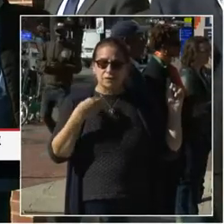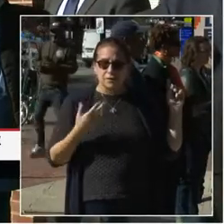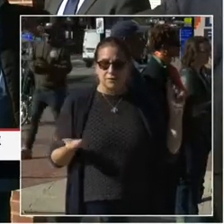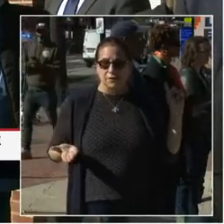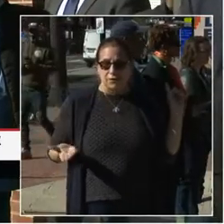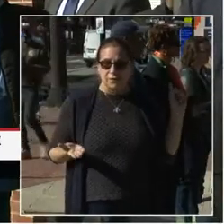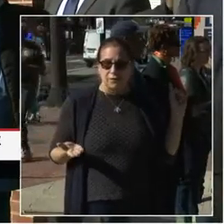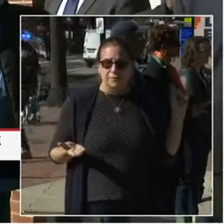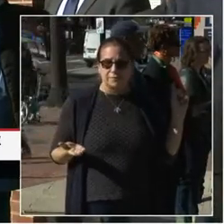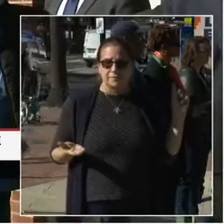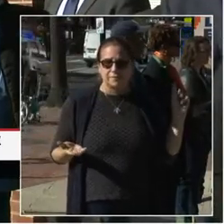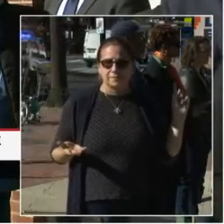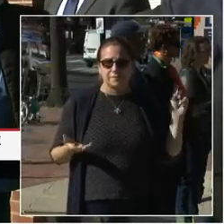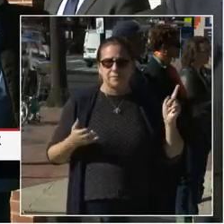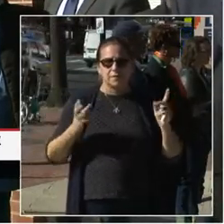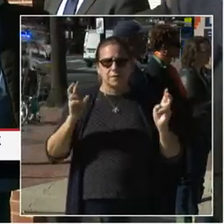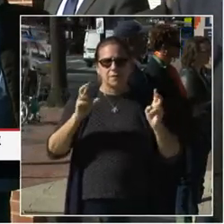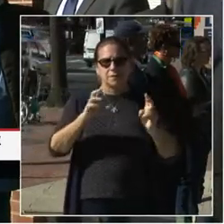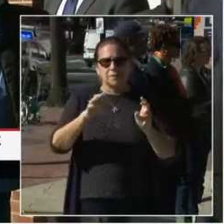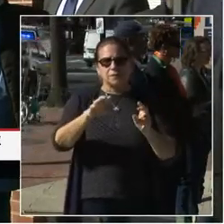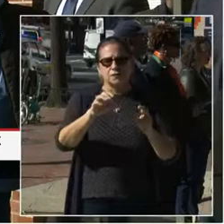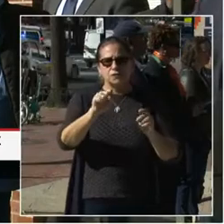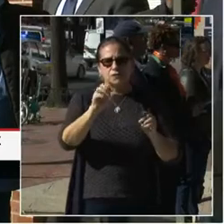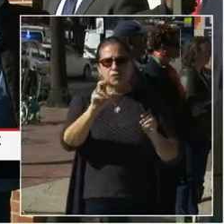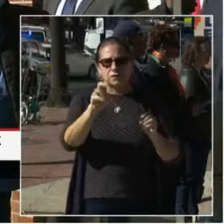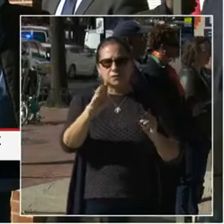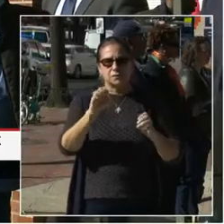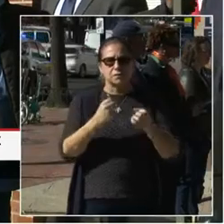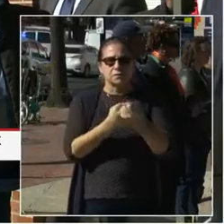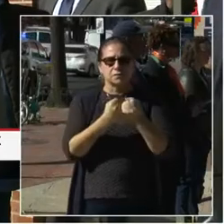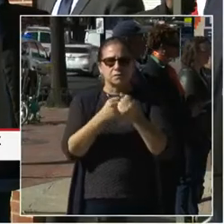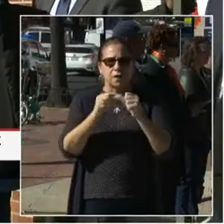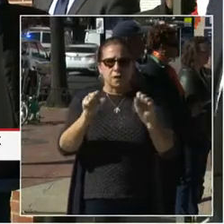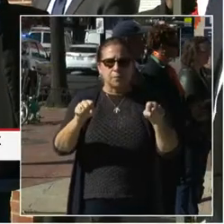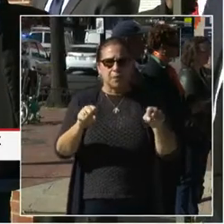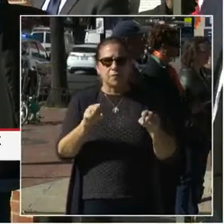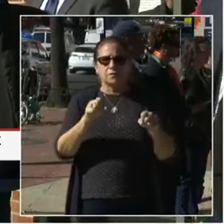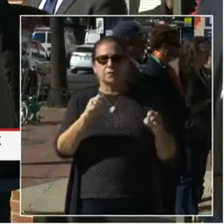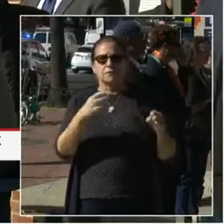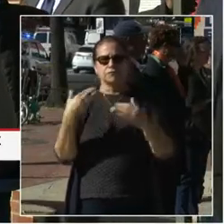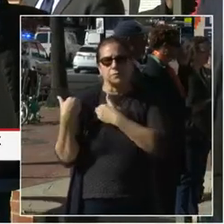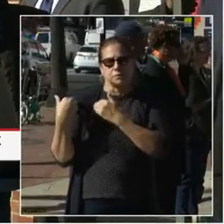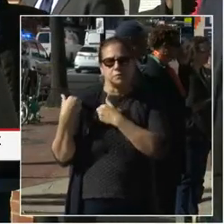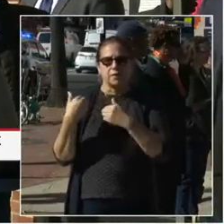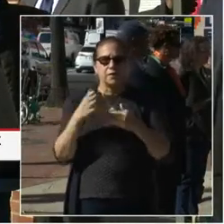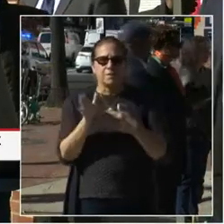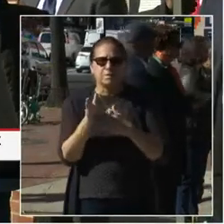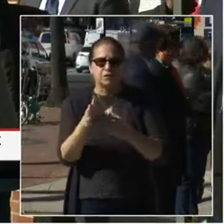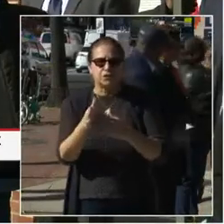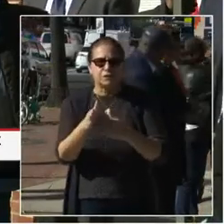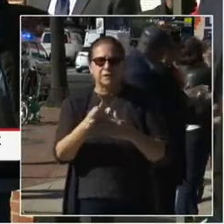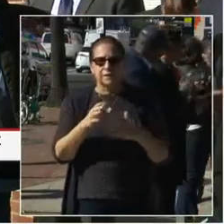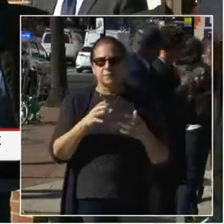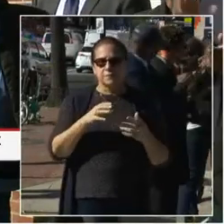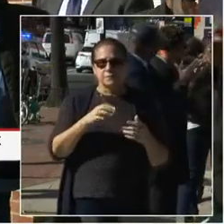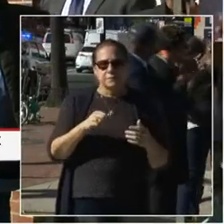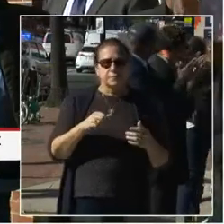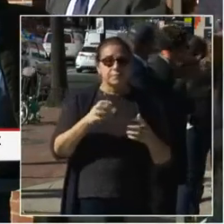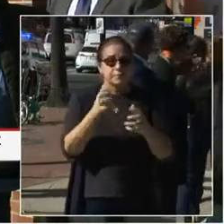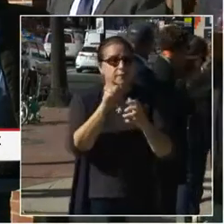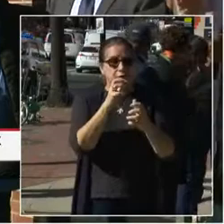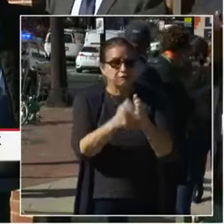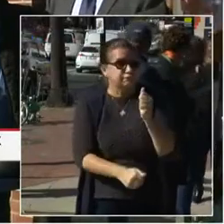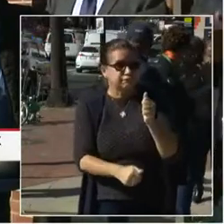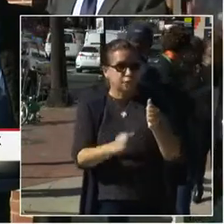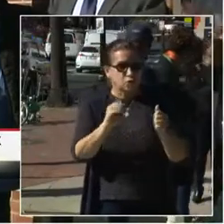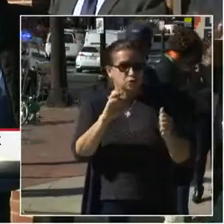I want to personally nominate them for a DC Sustainability Award.